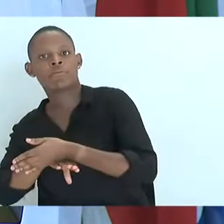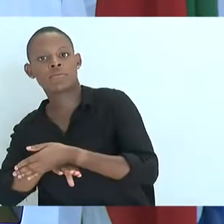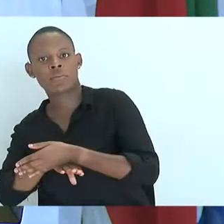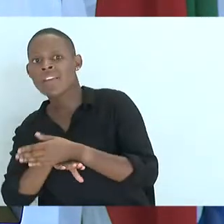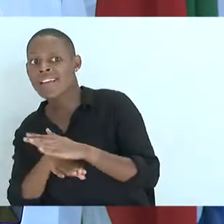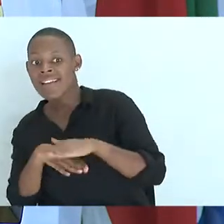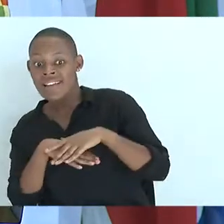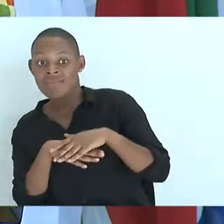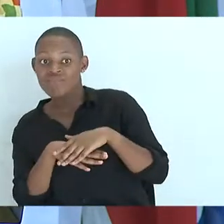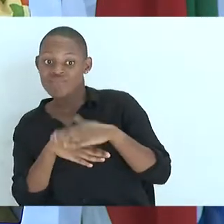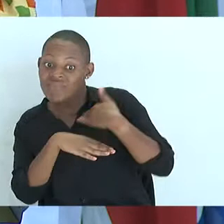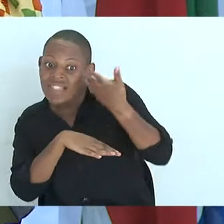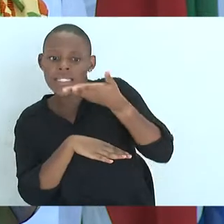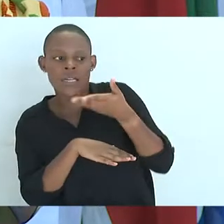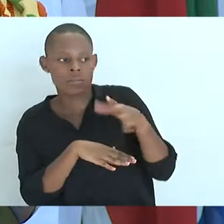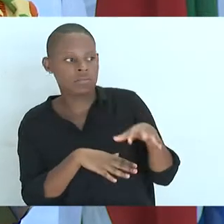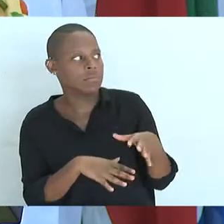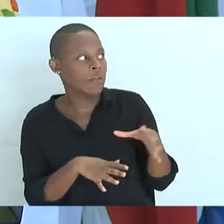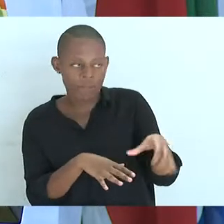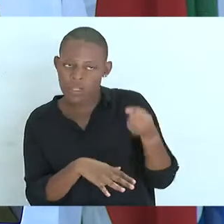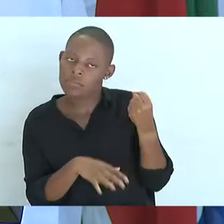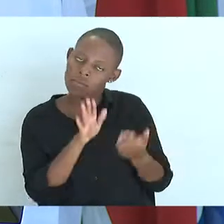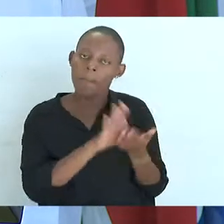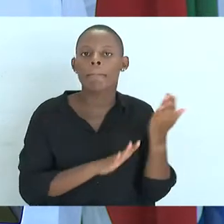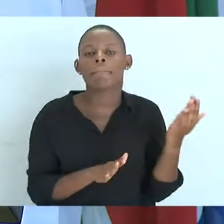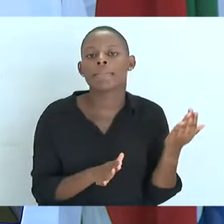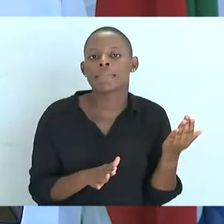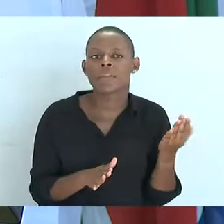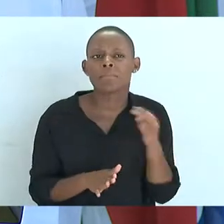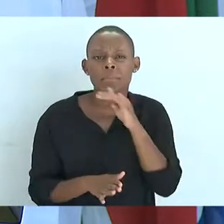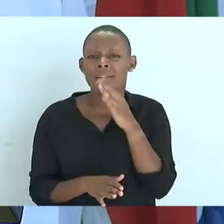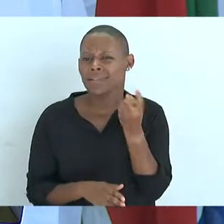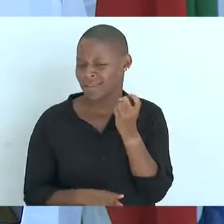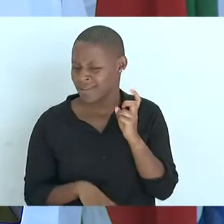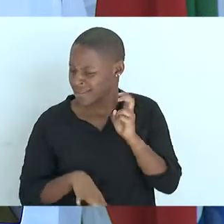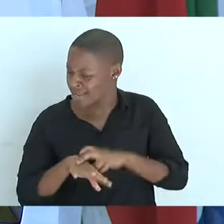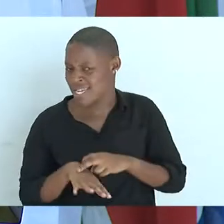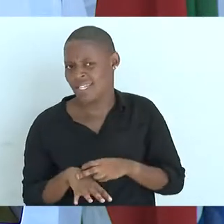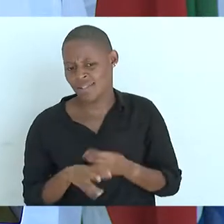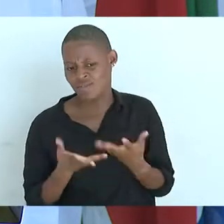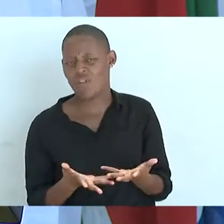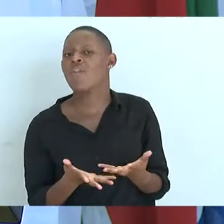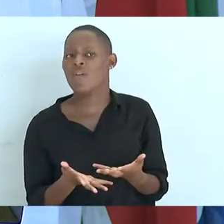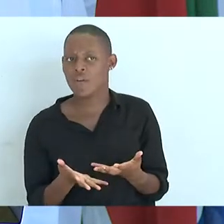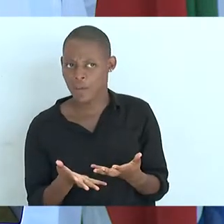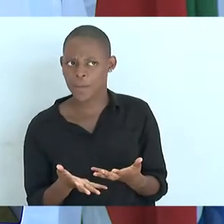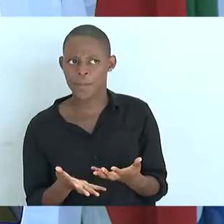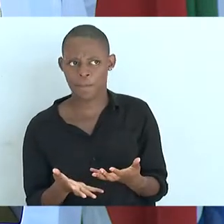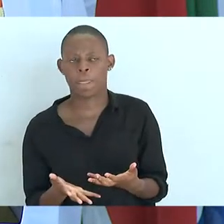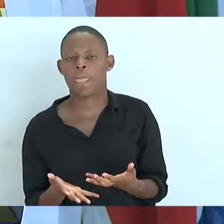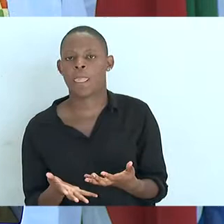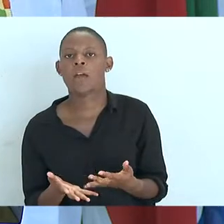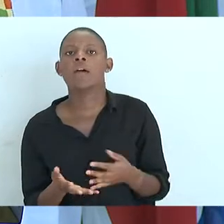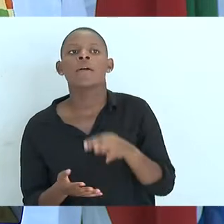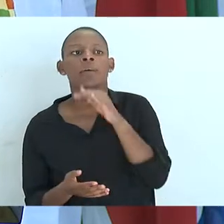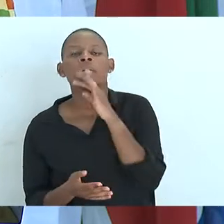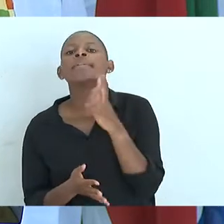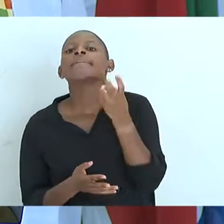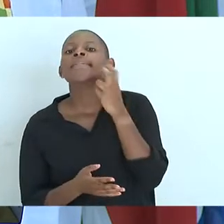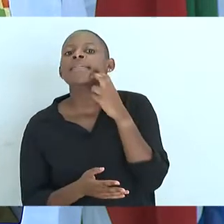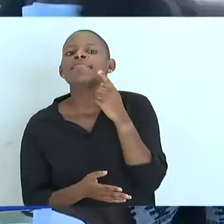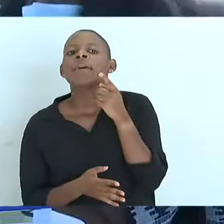planning. We need something which will talk to and try to